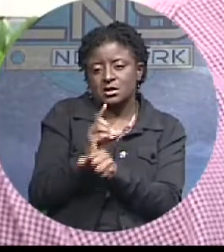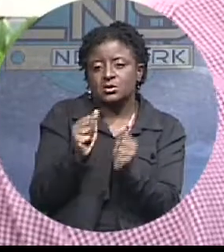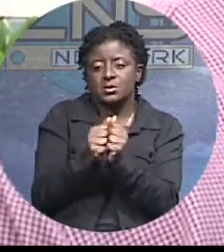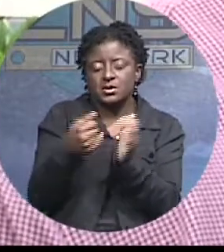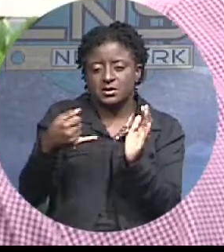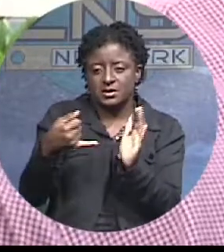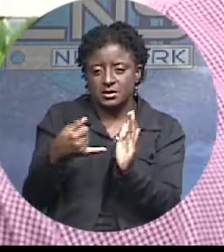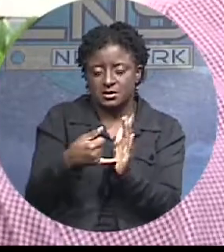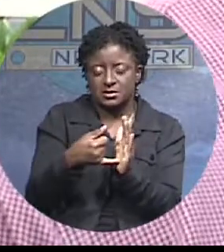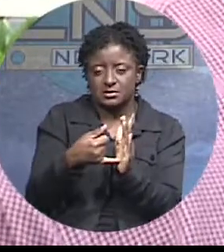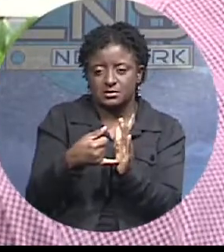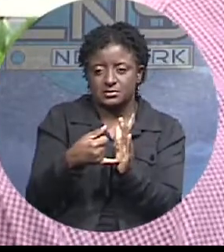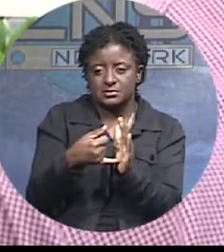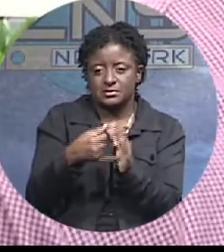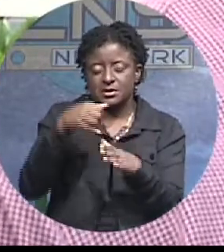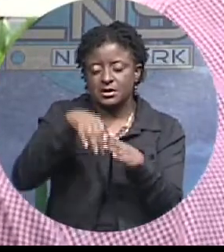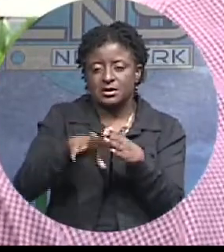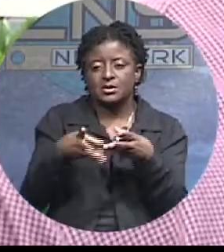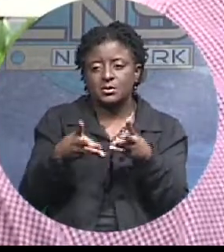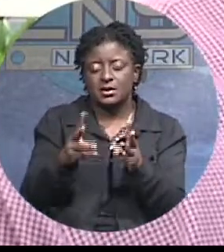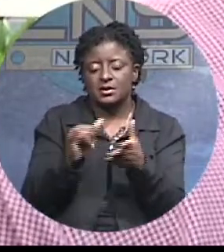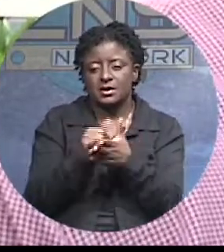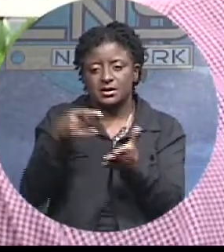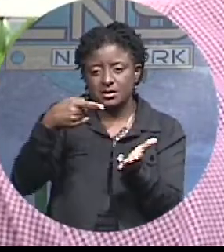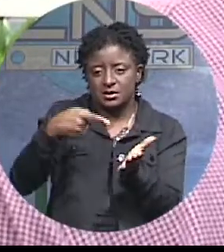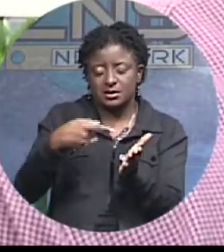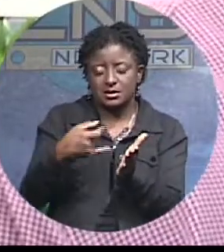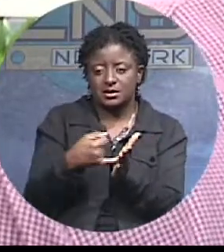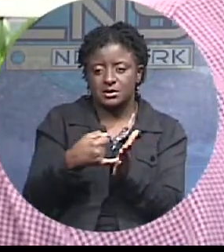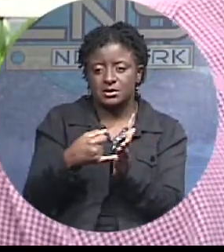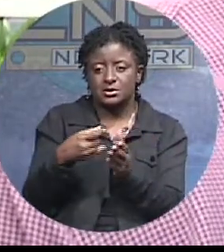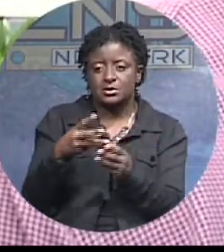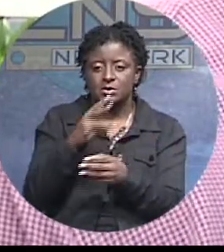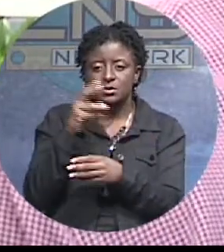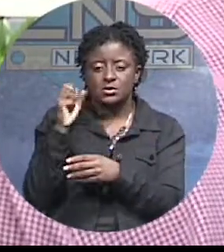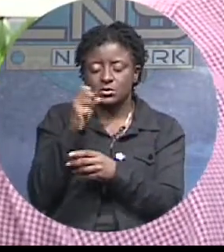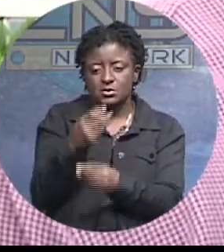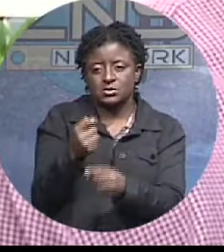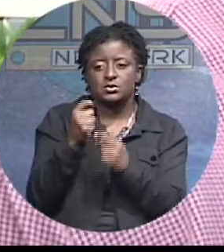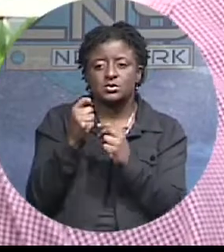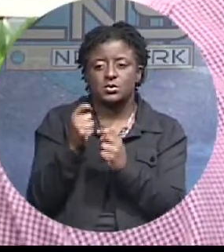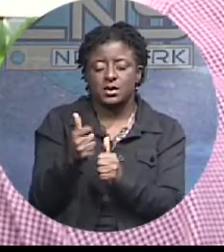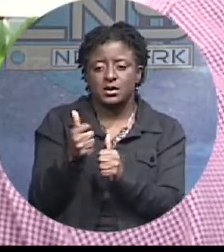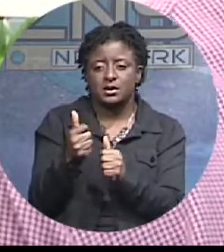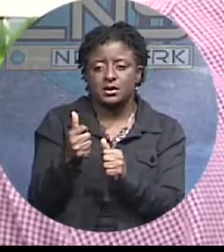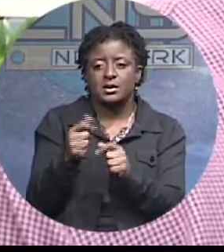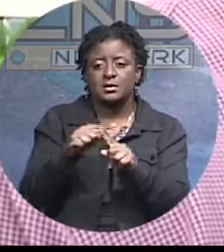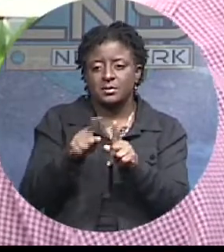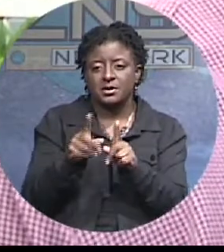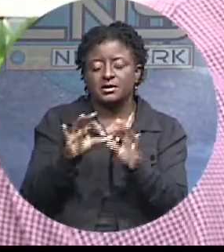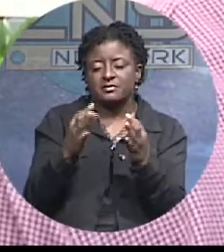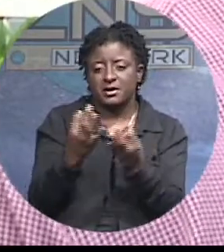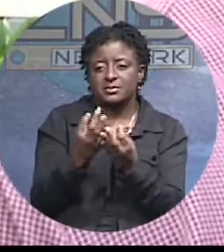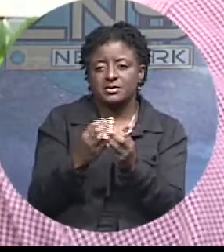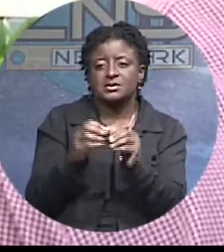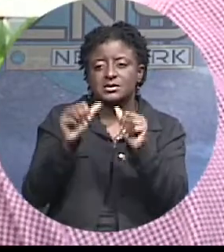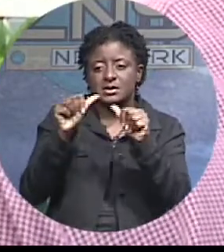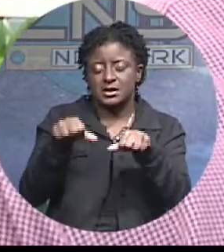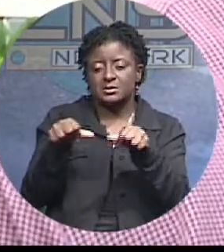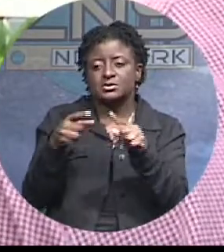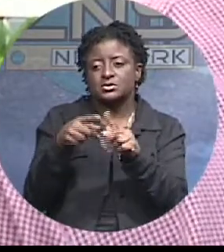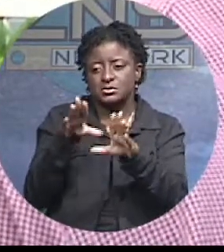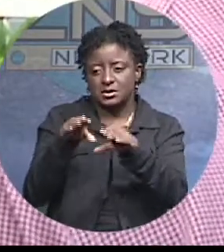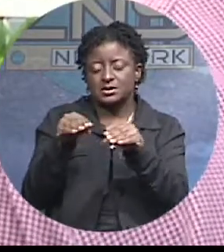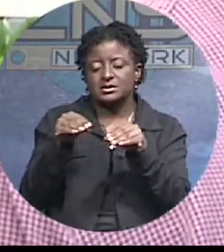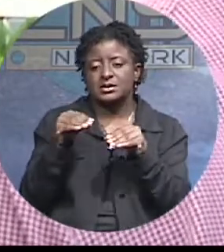way that it was quick, but yet it was something that the family was able to swallow at the